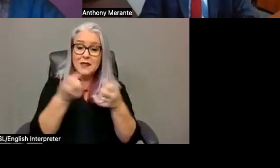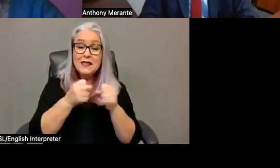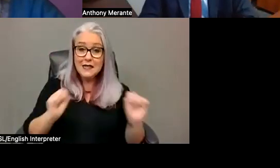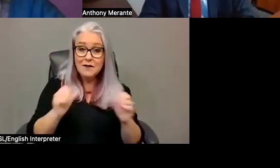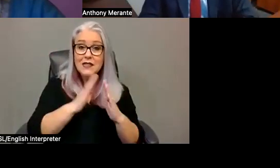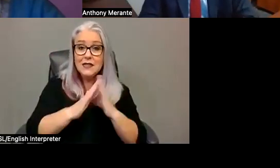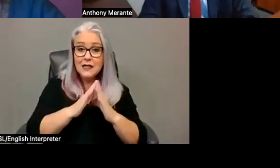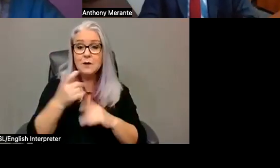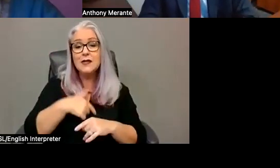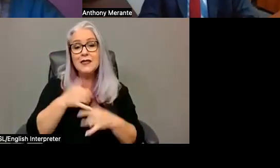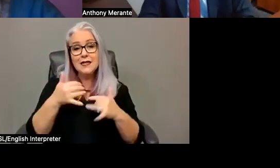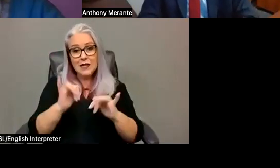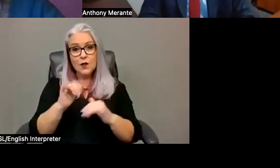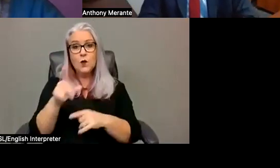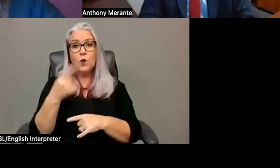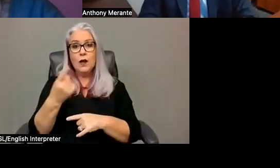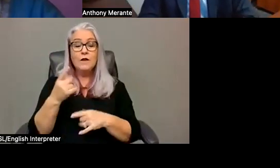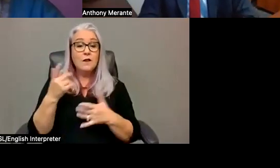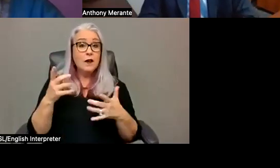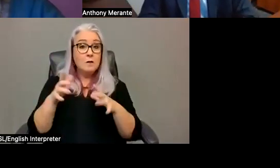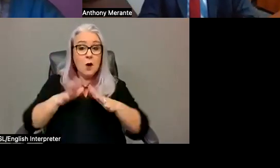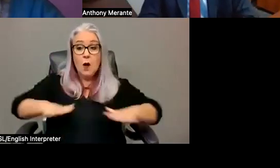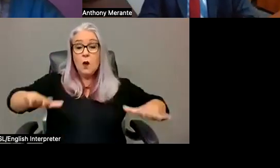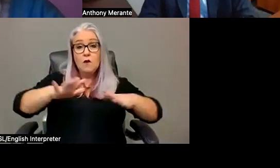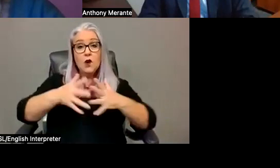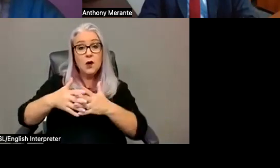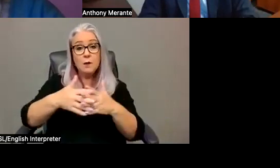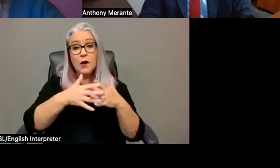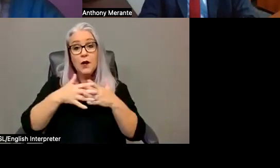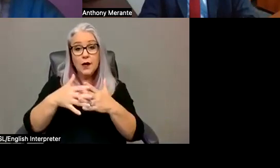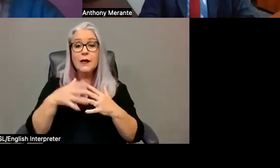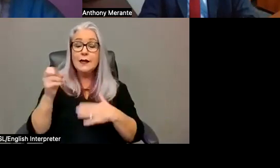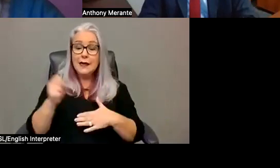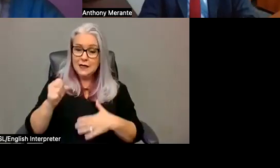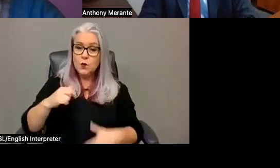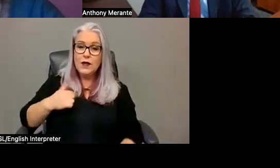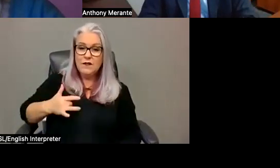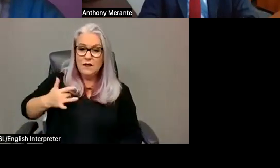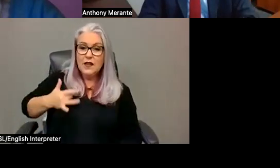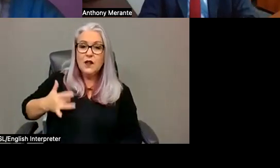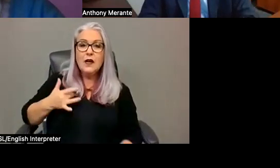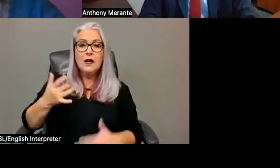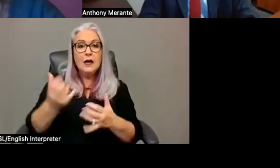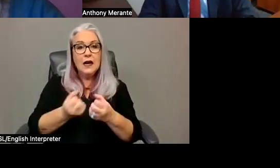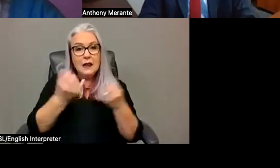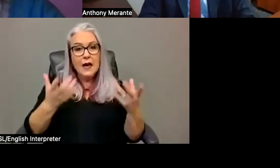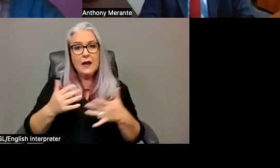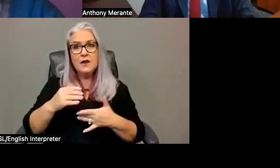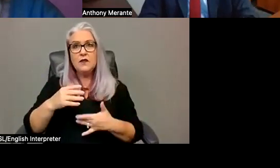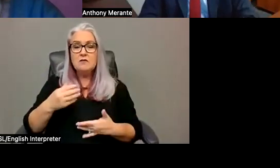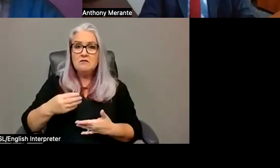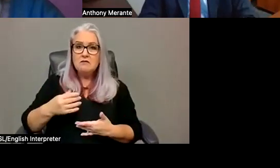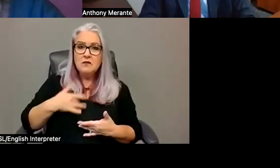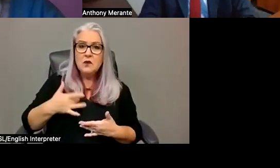of the safest cities of our size in all of America, yeah, we are feeling the effects of bail reform. We're feeling the effects of coming